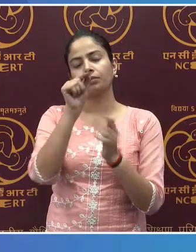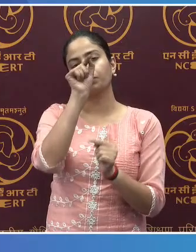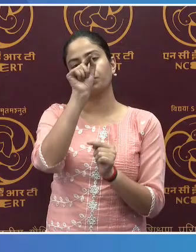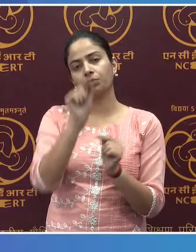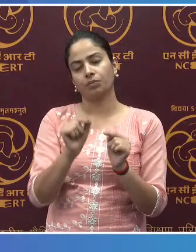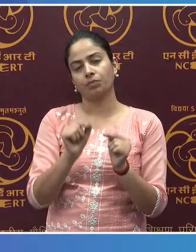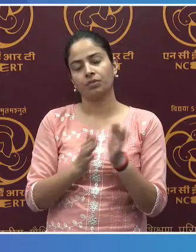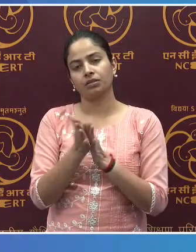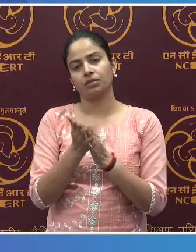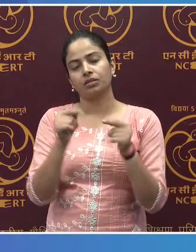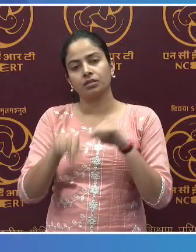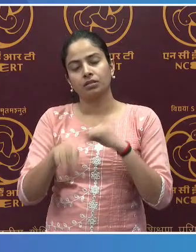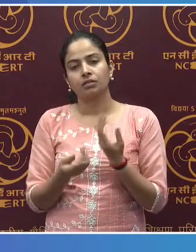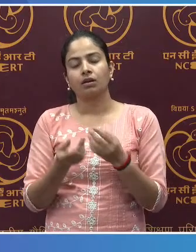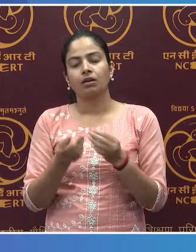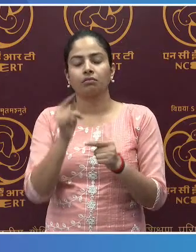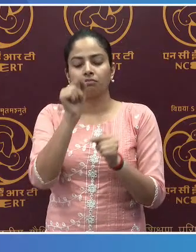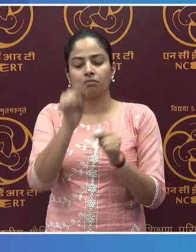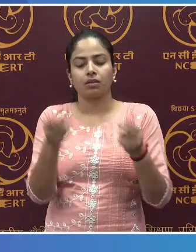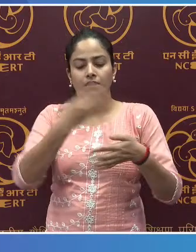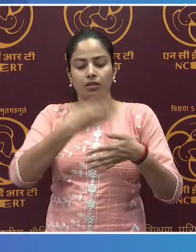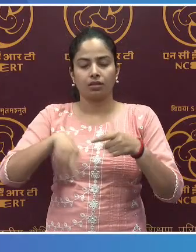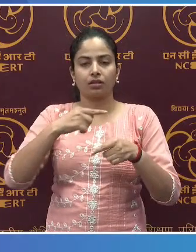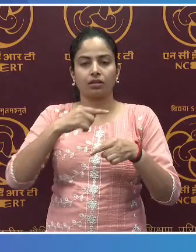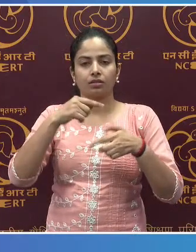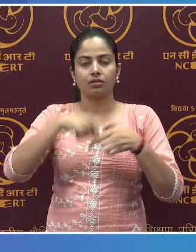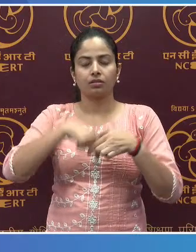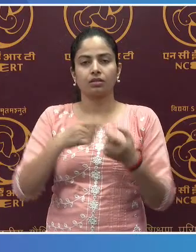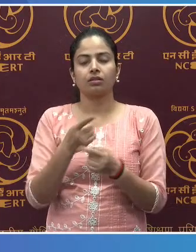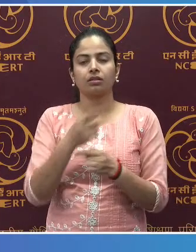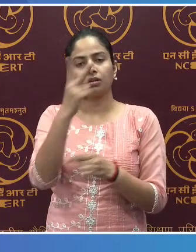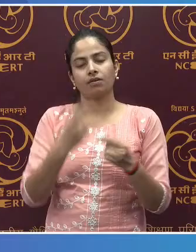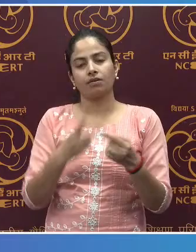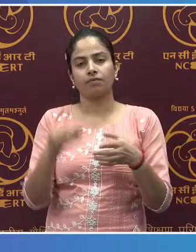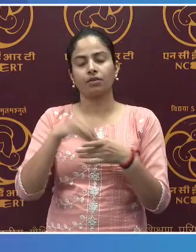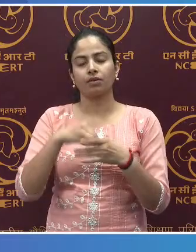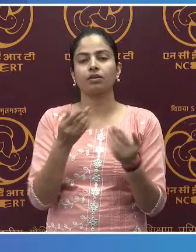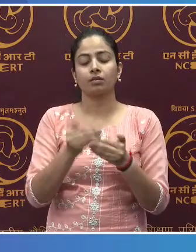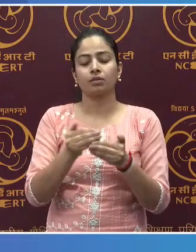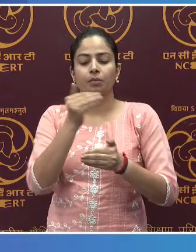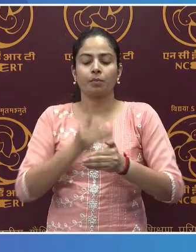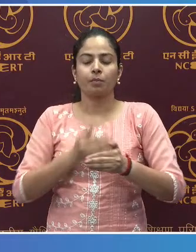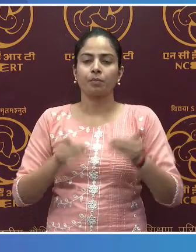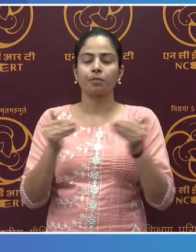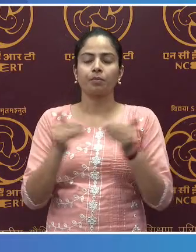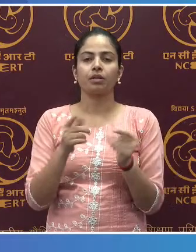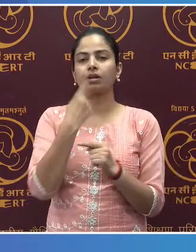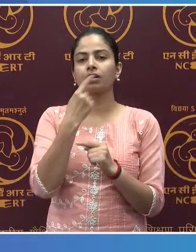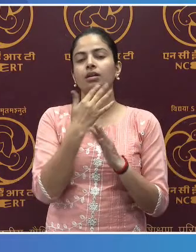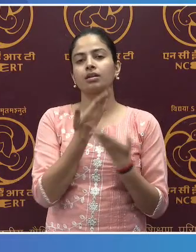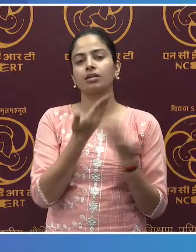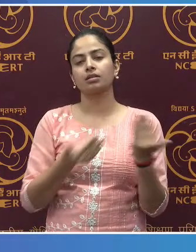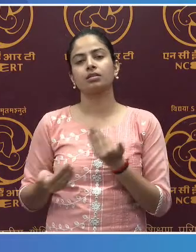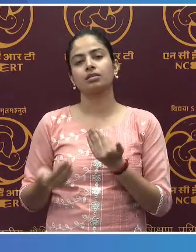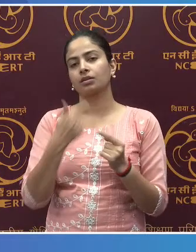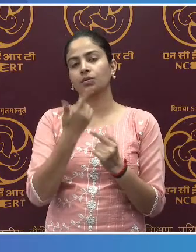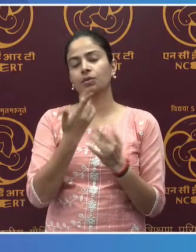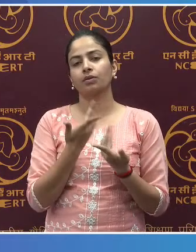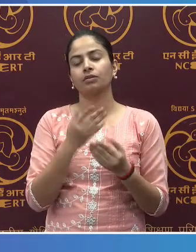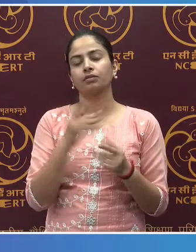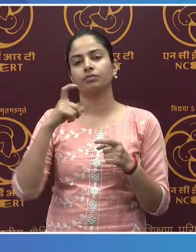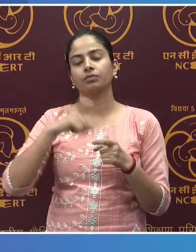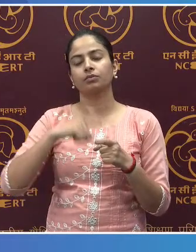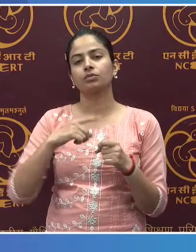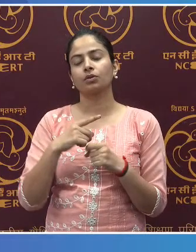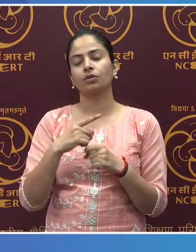one interesting session. It contains a lot of content. Yes. But before that, let me introduce you all with my guest for the day. We are joined